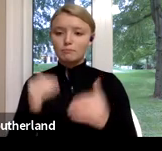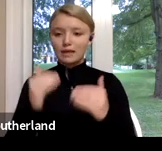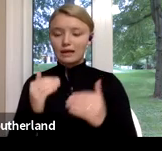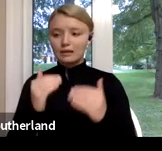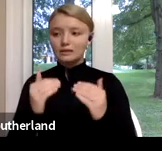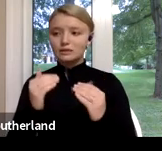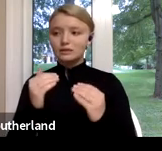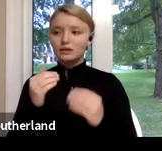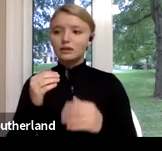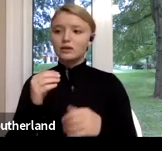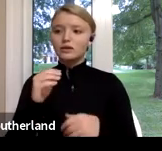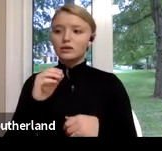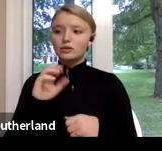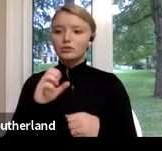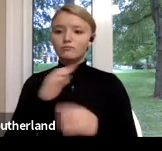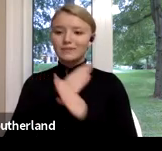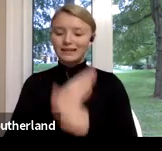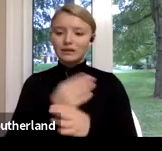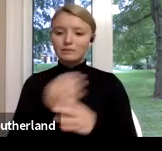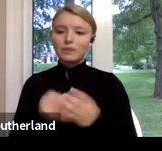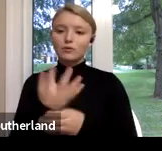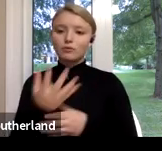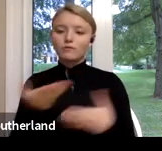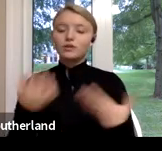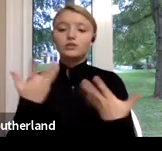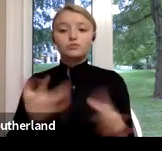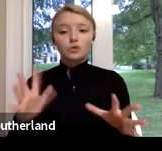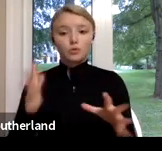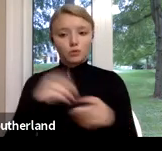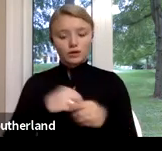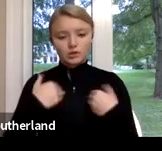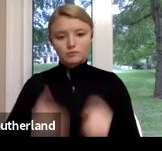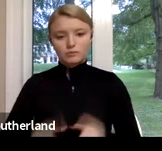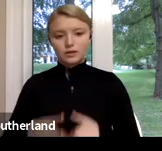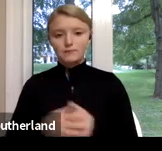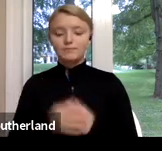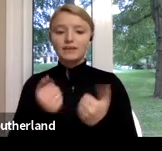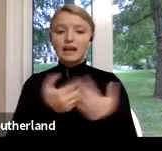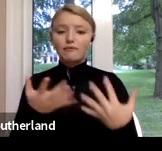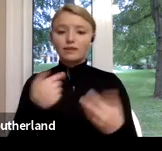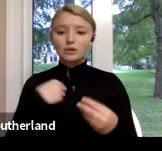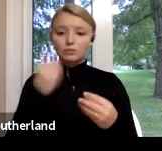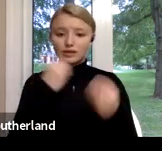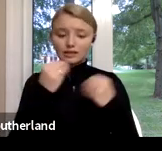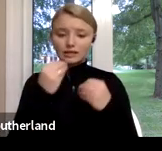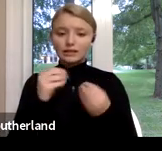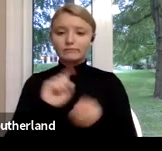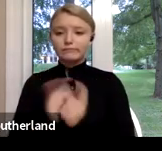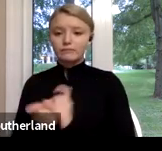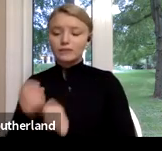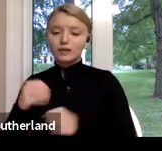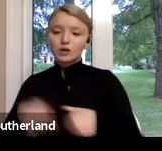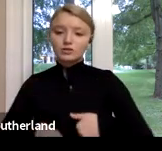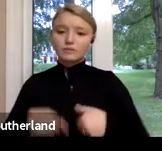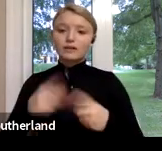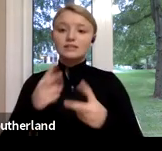you don't want in your body. So everything we eat converts in our stomach. Our stomach is very, very acidic. It has